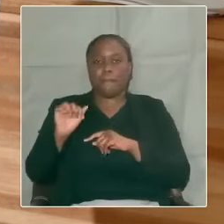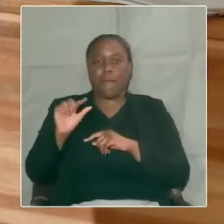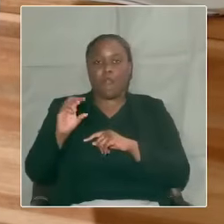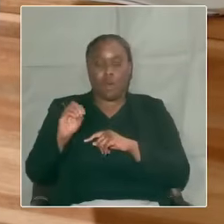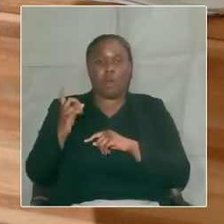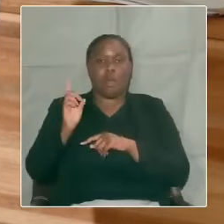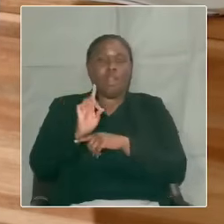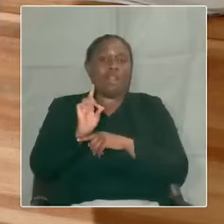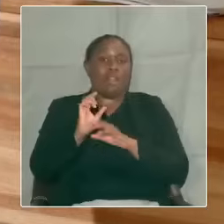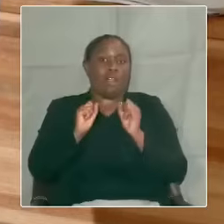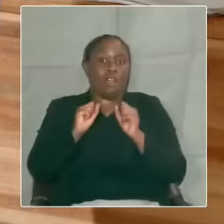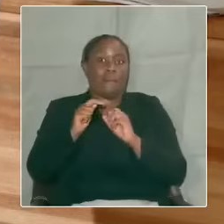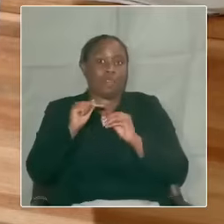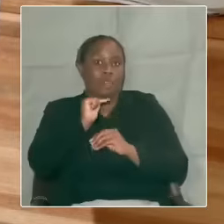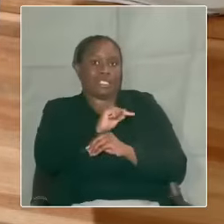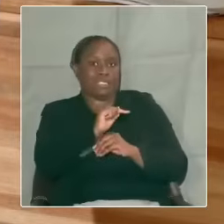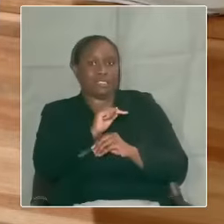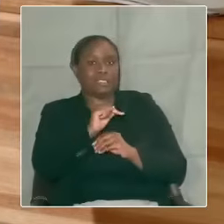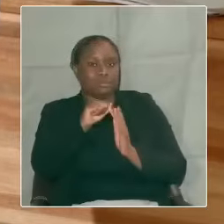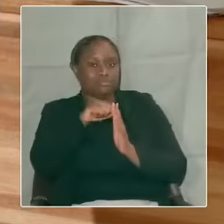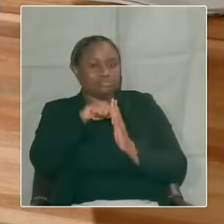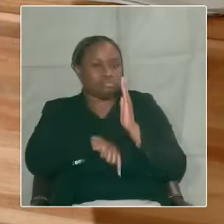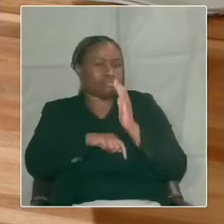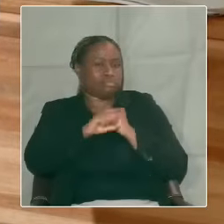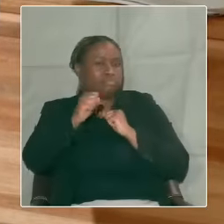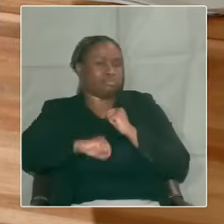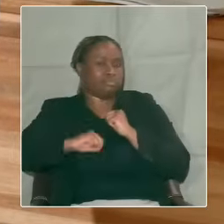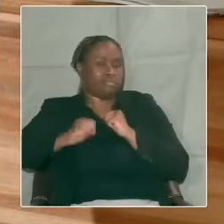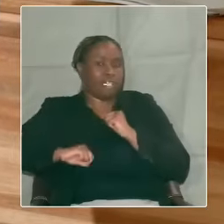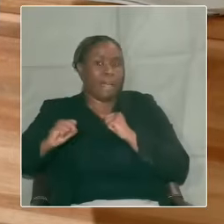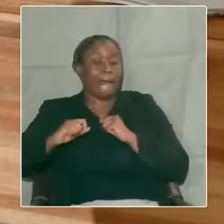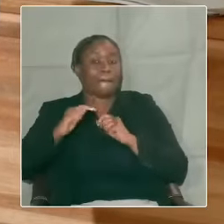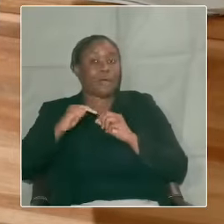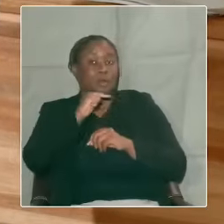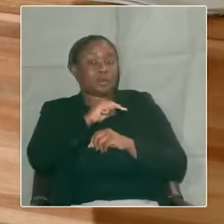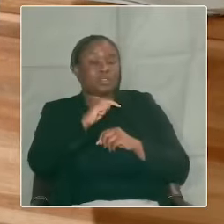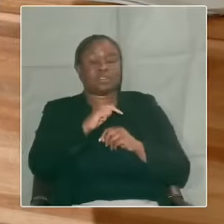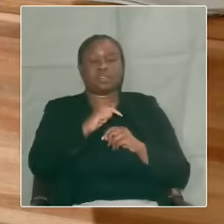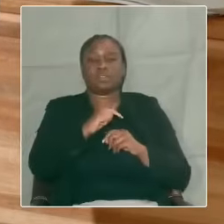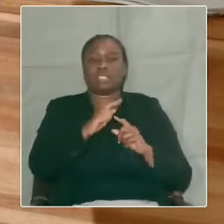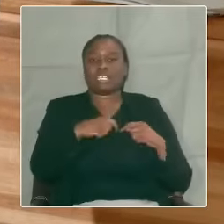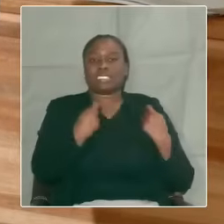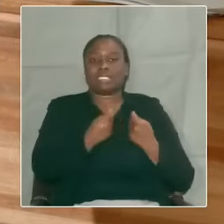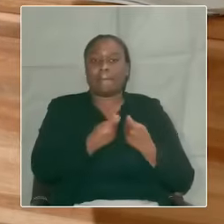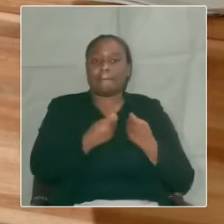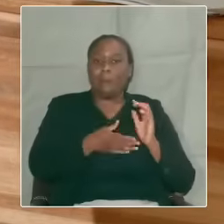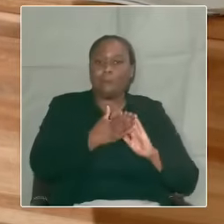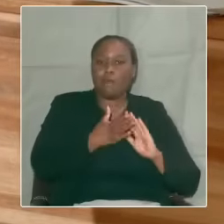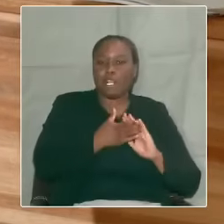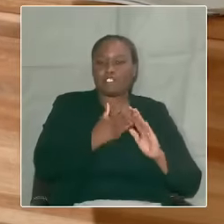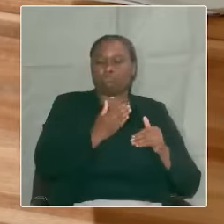that aspect, among other things, when he goes into detail regarding the PKTT's operations.